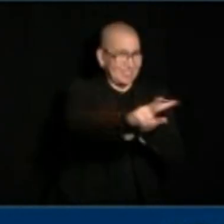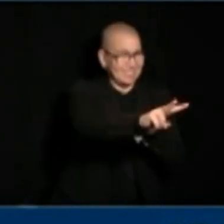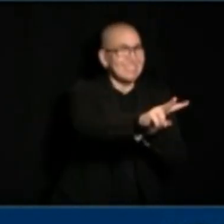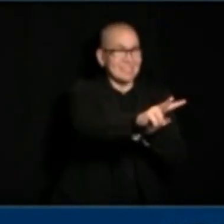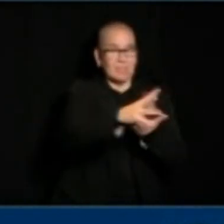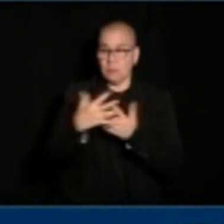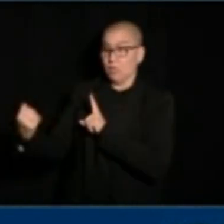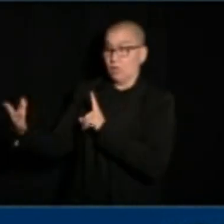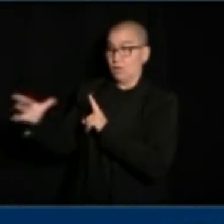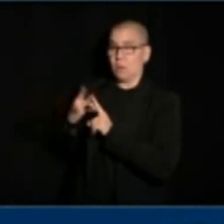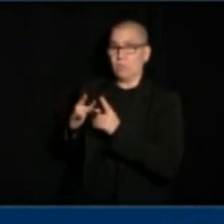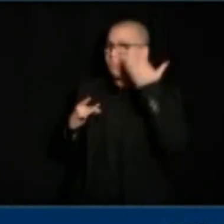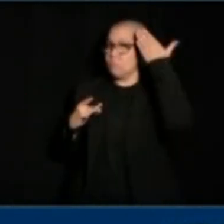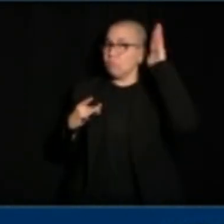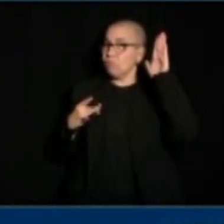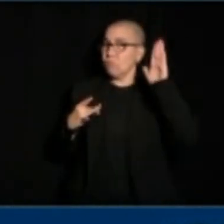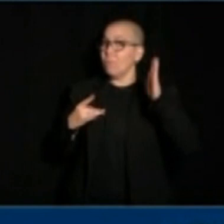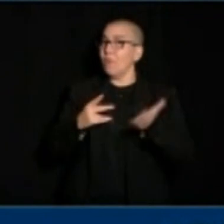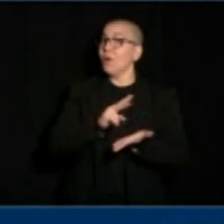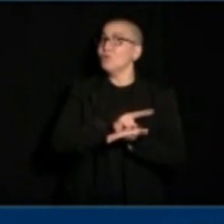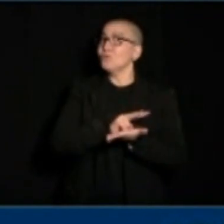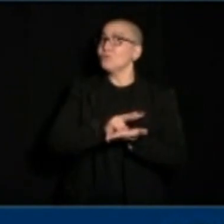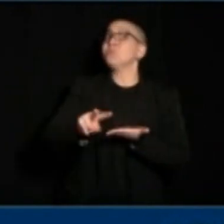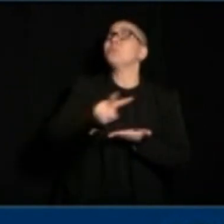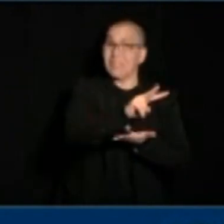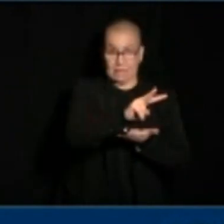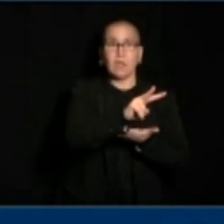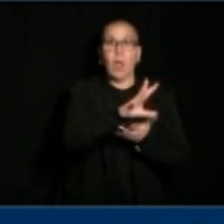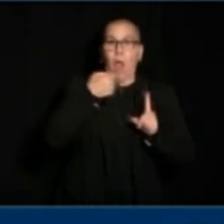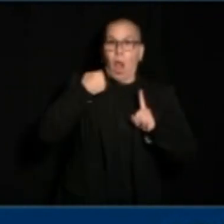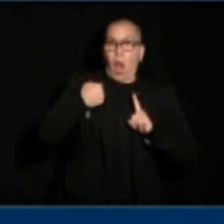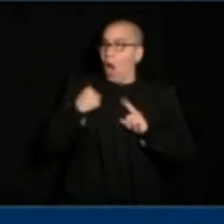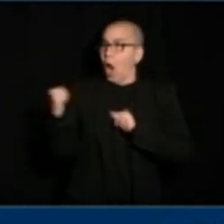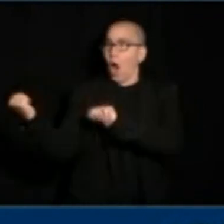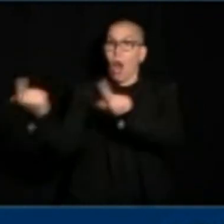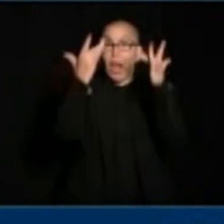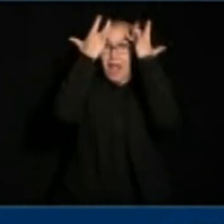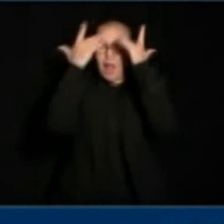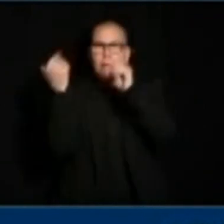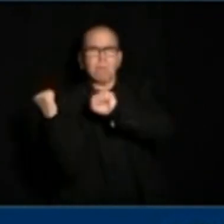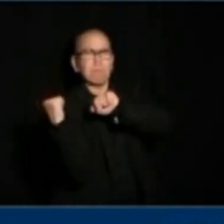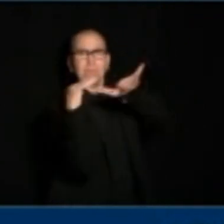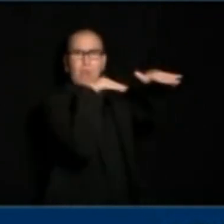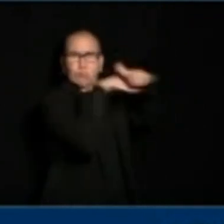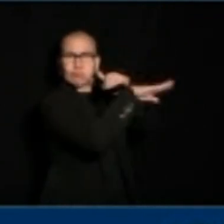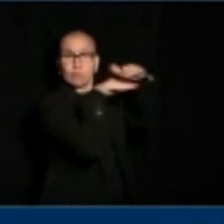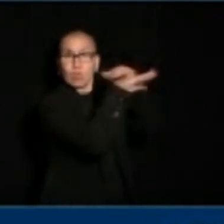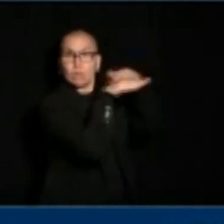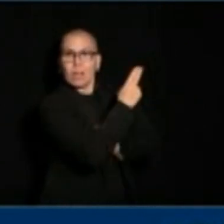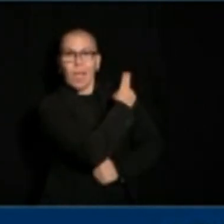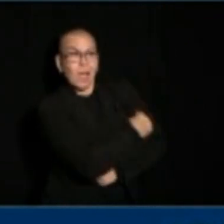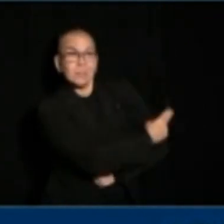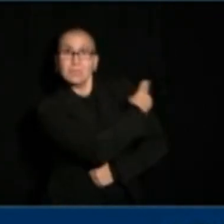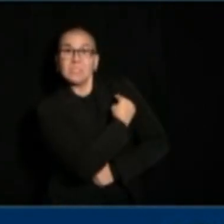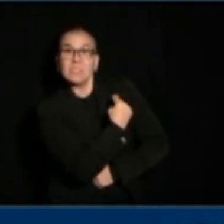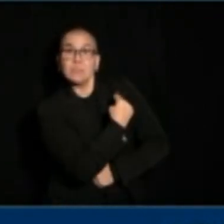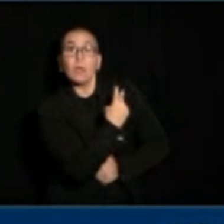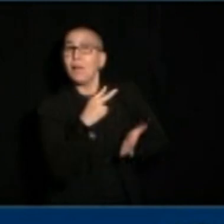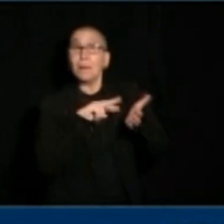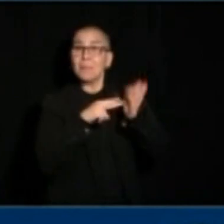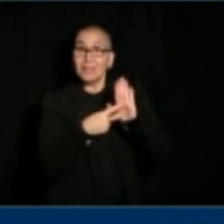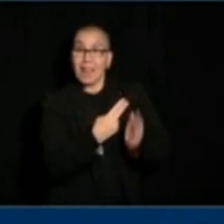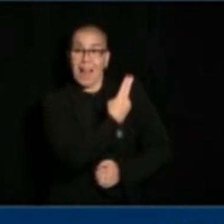increased hospitalizations. And then almost like clockwork, following those hospitalizations are